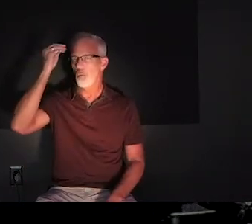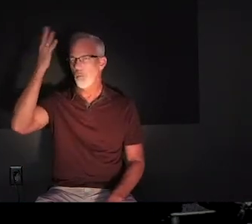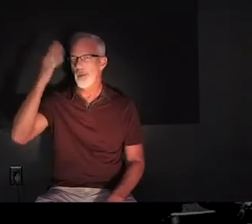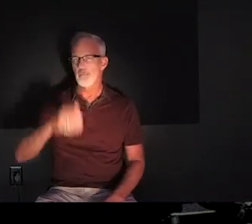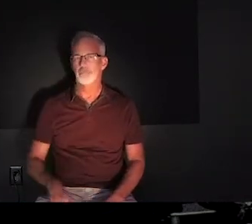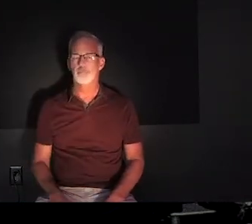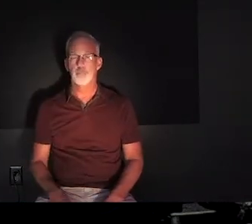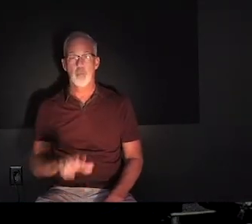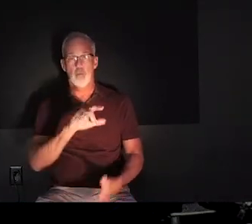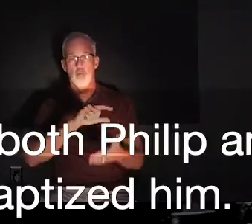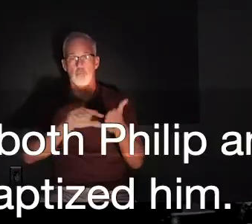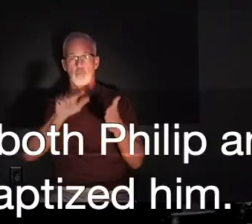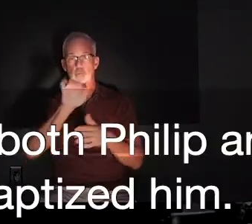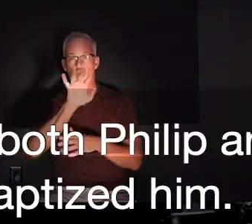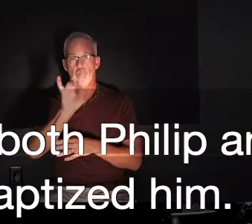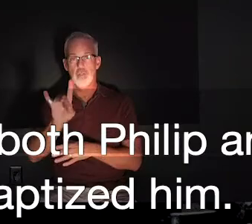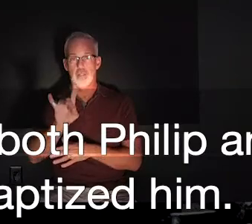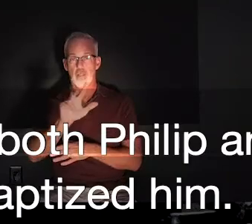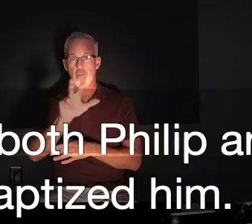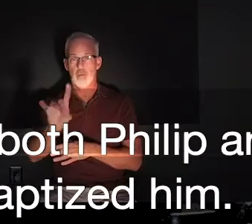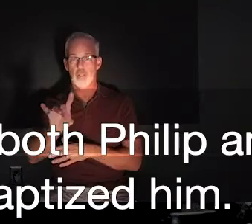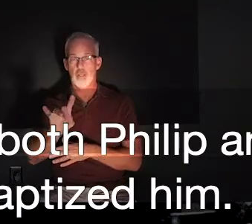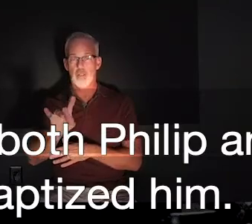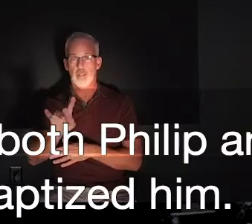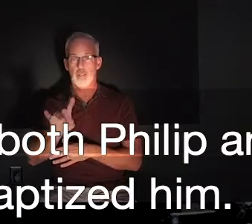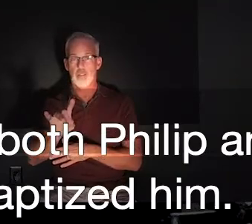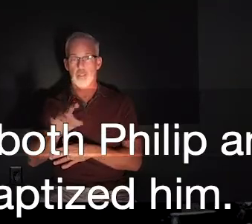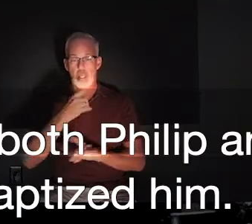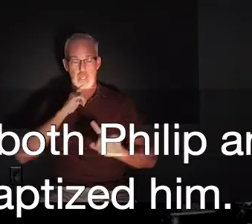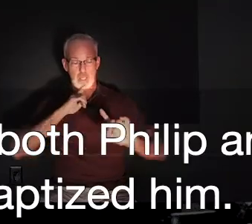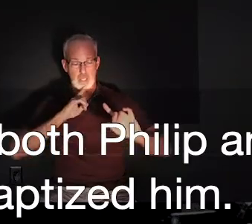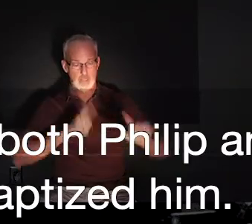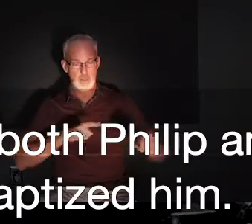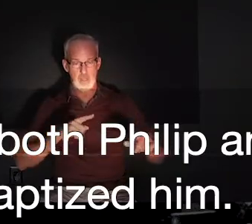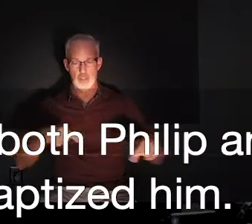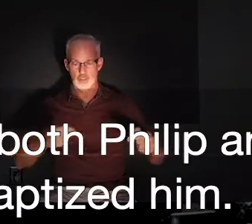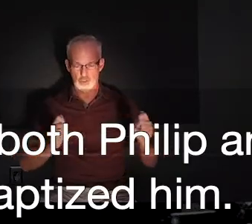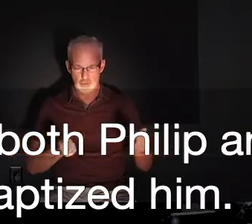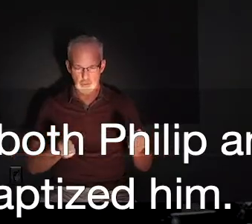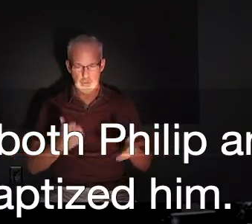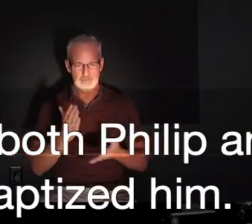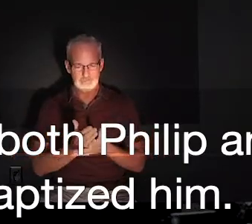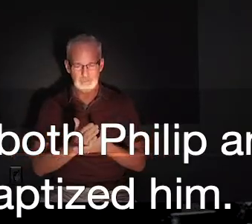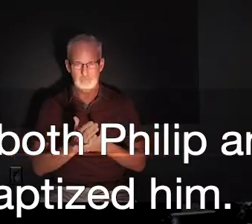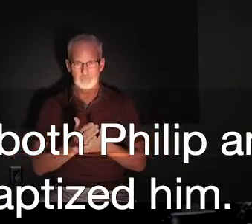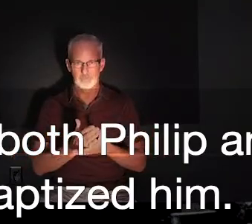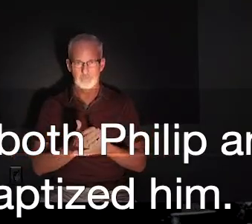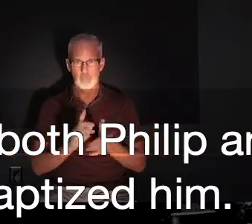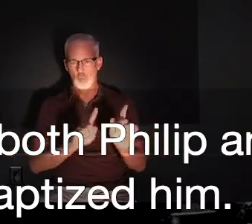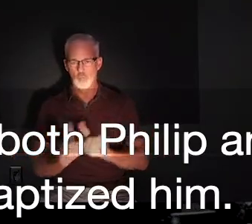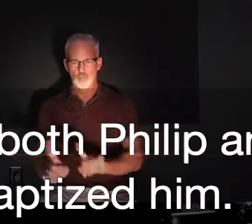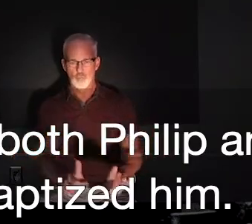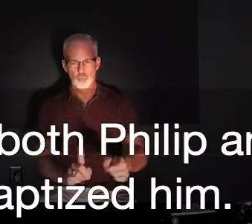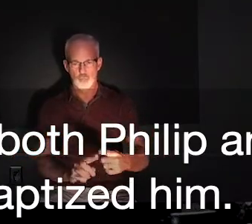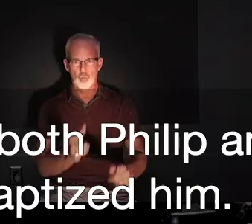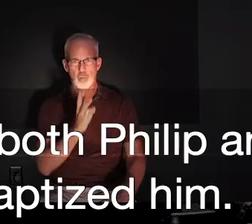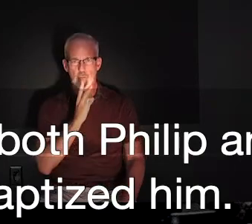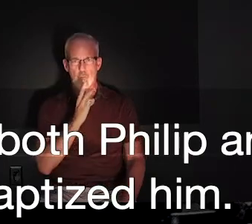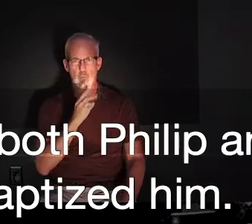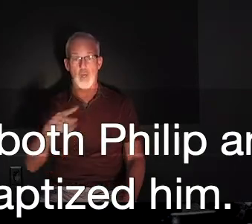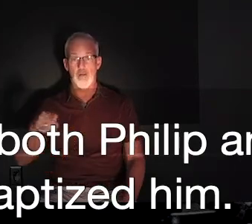says in verse 38. "So he commanded the chariot to stand still, and both Philip and the eunuch went down into the water, and